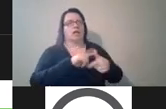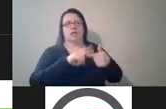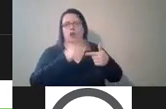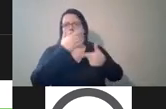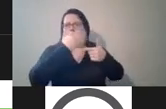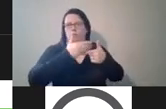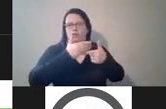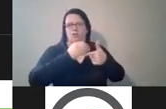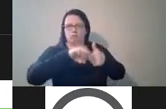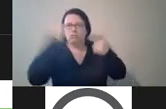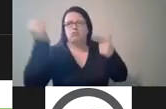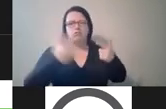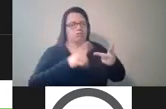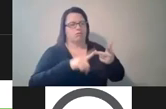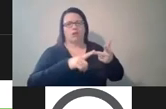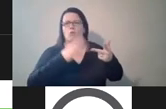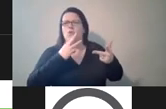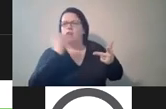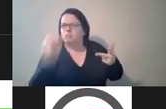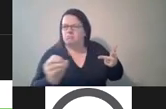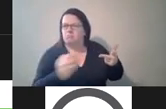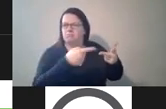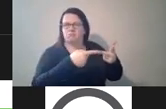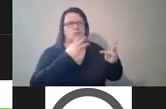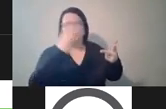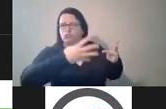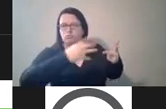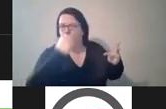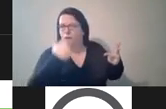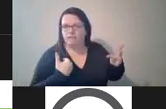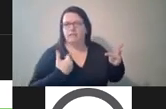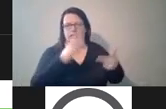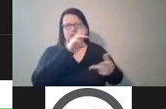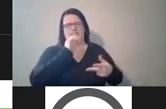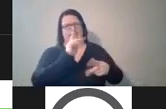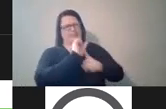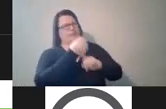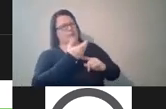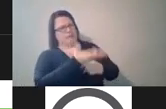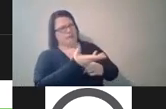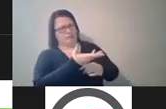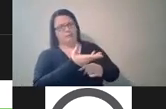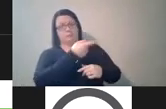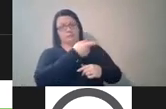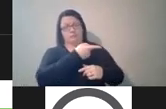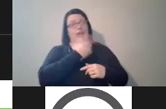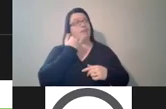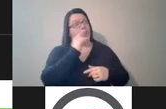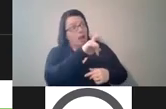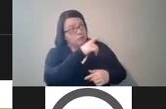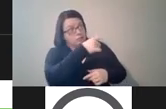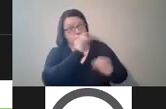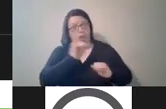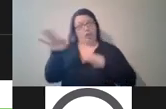out of the home and no running water, just a risky situation, we'd say. Could the adult, describe what's happening? Could